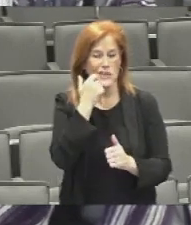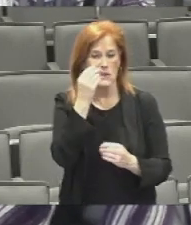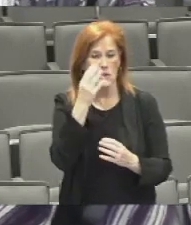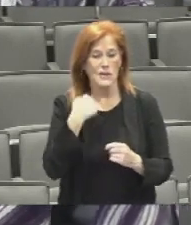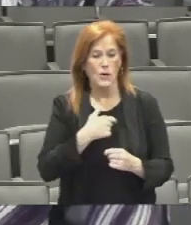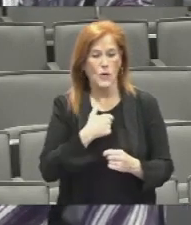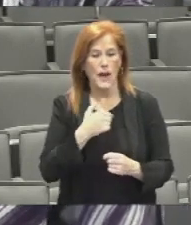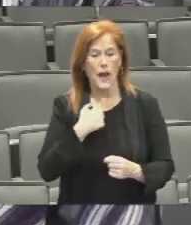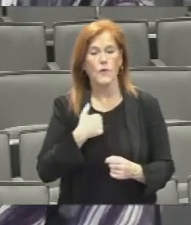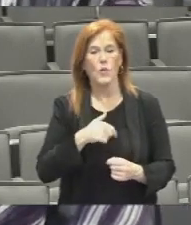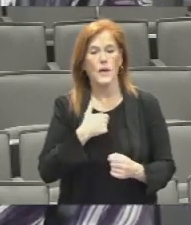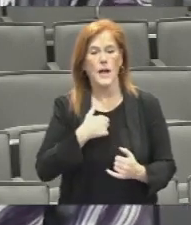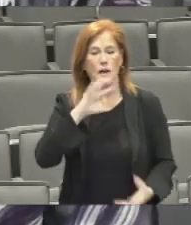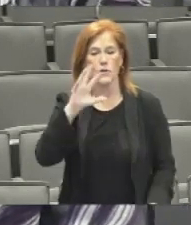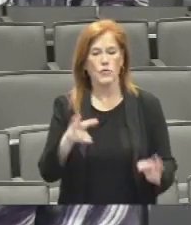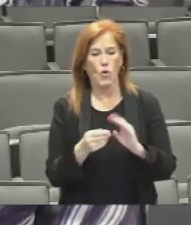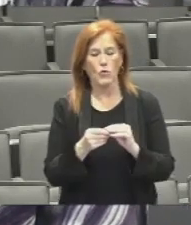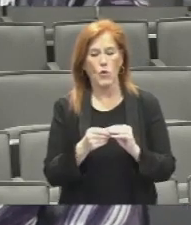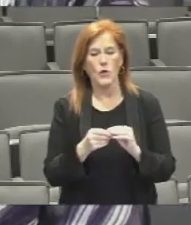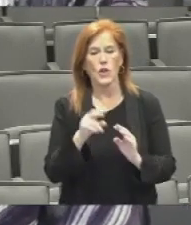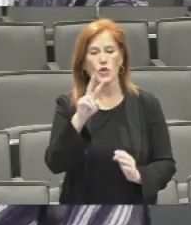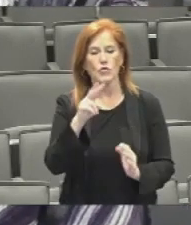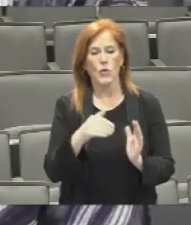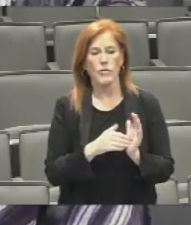have now a total of